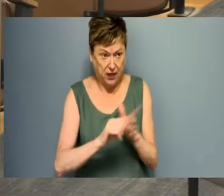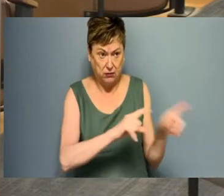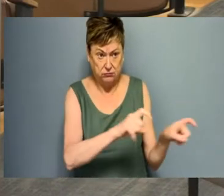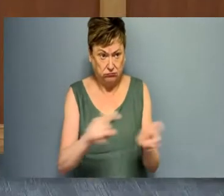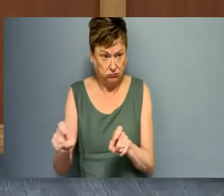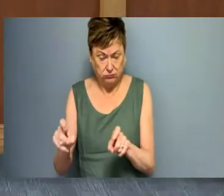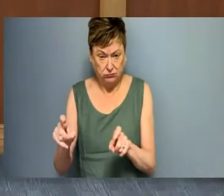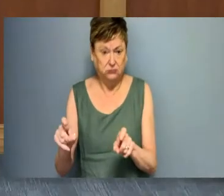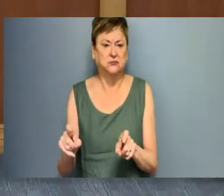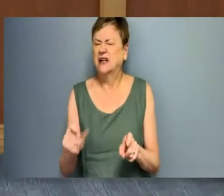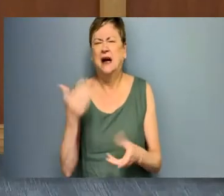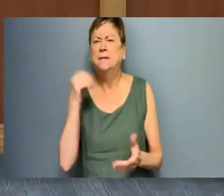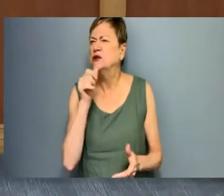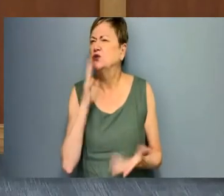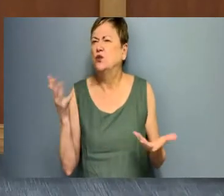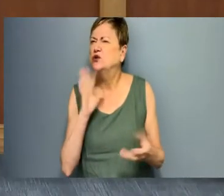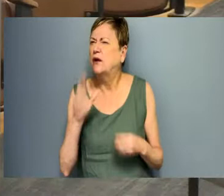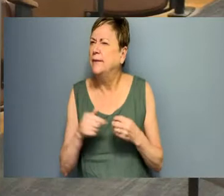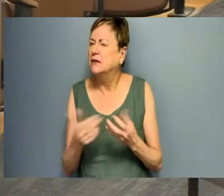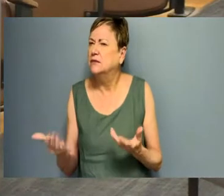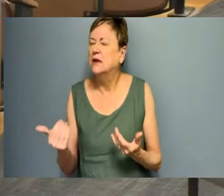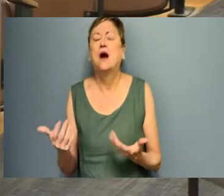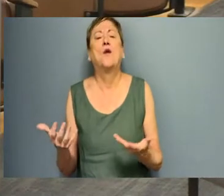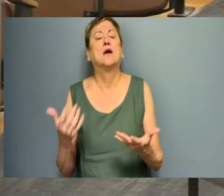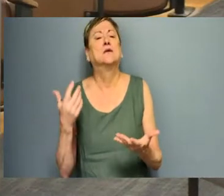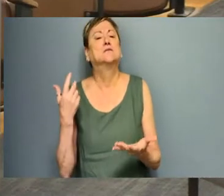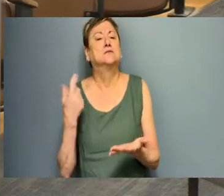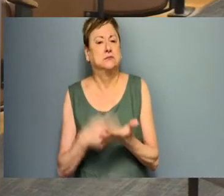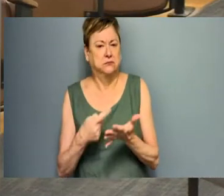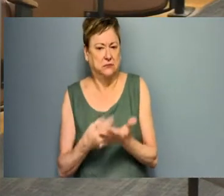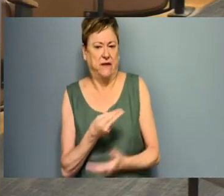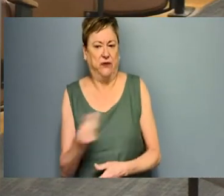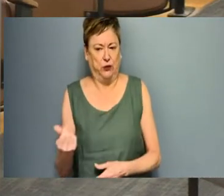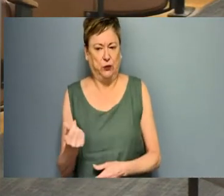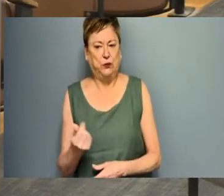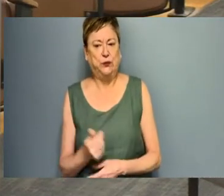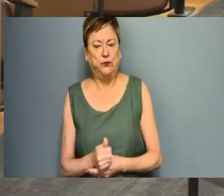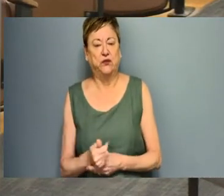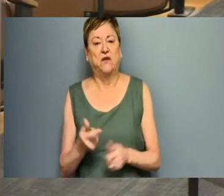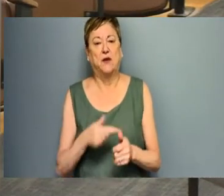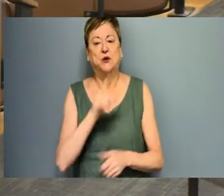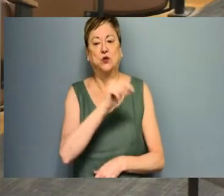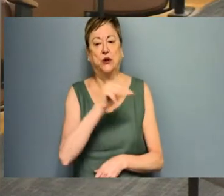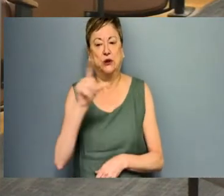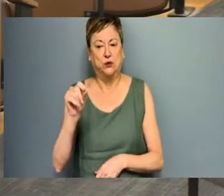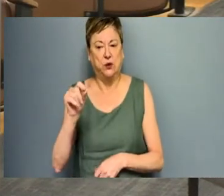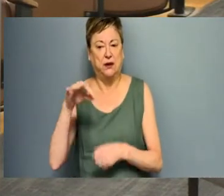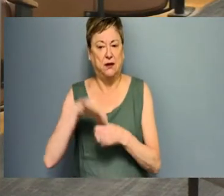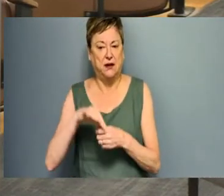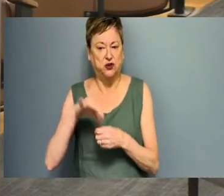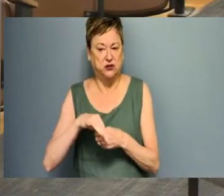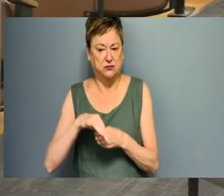No, I'm not sure what you're referring to. Okay, I'm just going to go over a few. This is from the 2020 election.